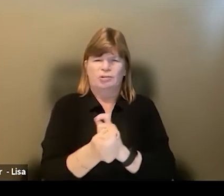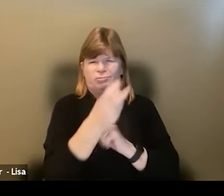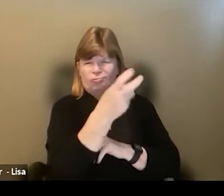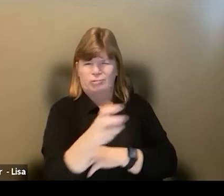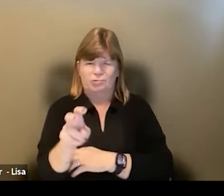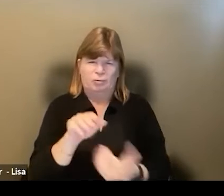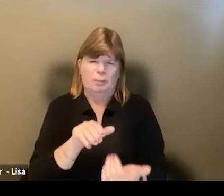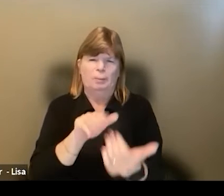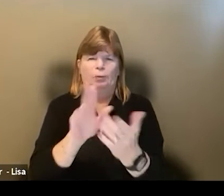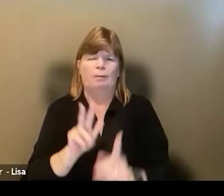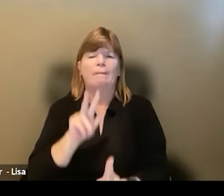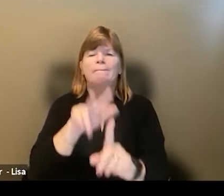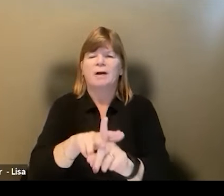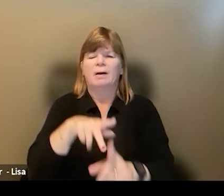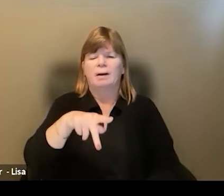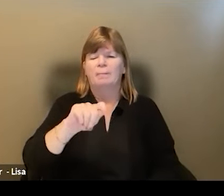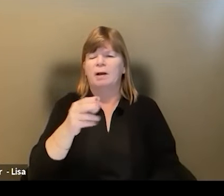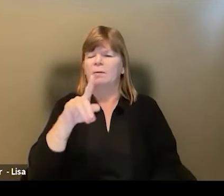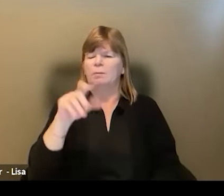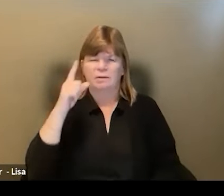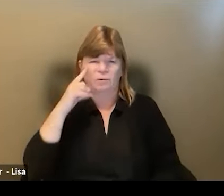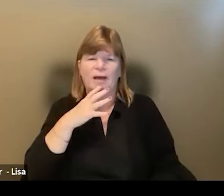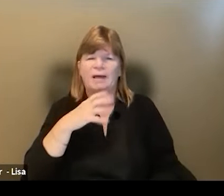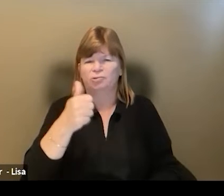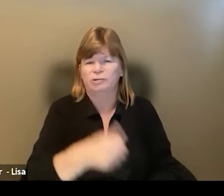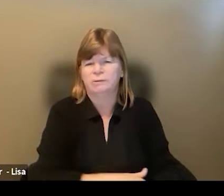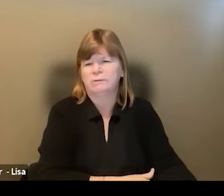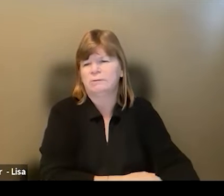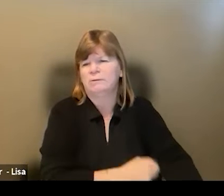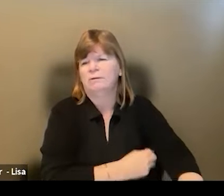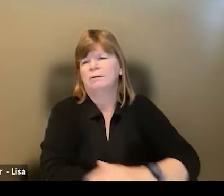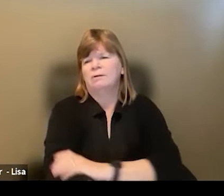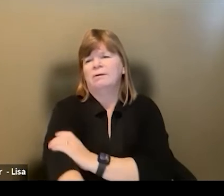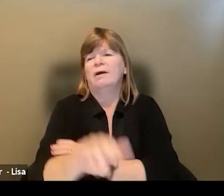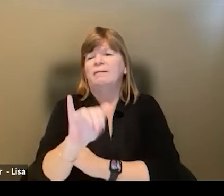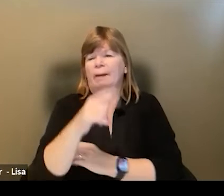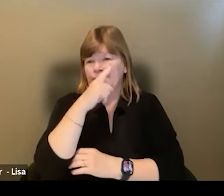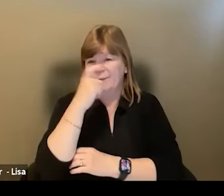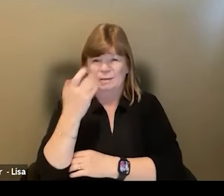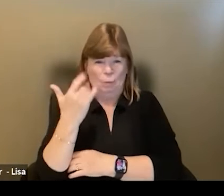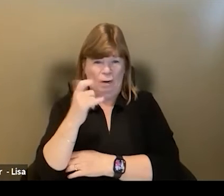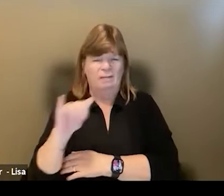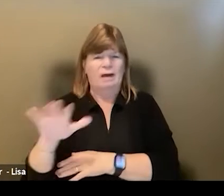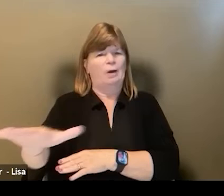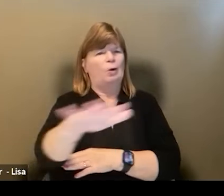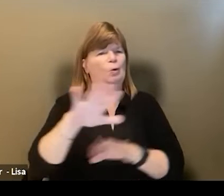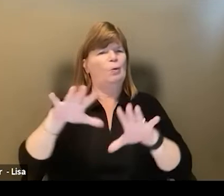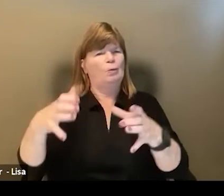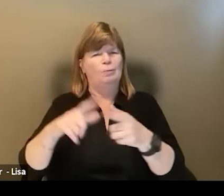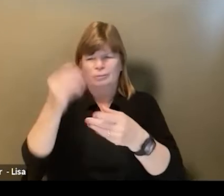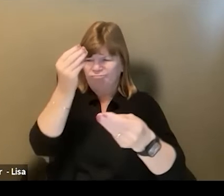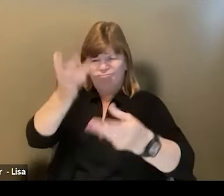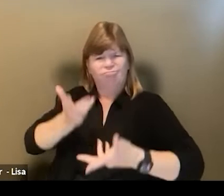approach, and the implementation of the Pathways for Aging in particular was in response to hearing that population